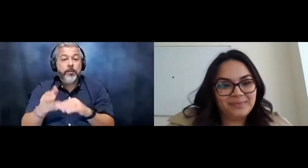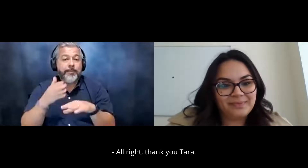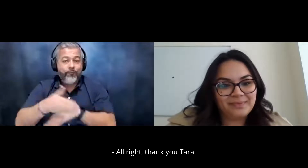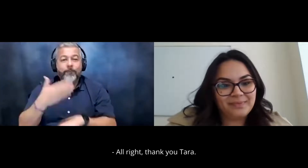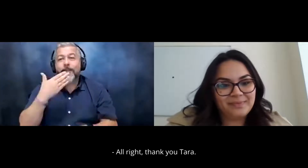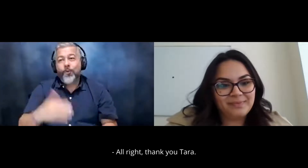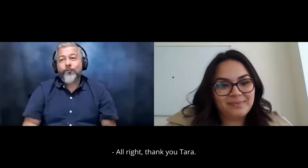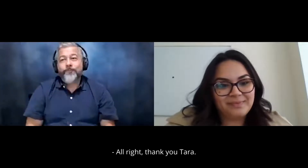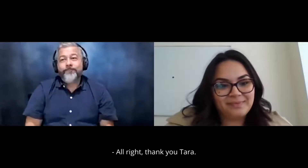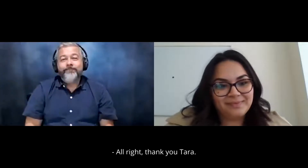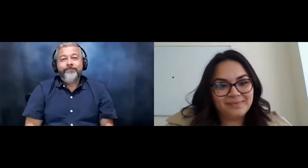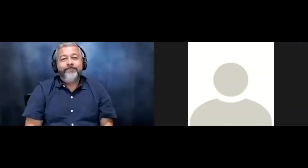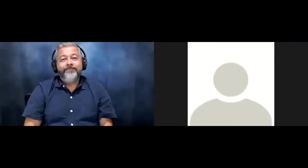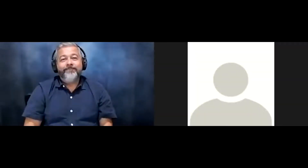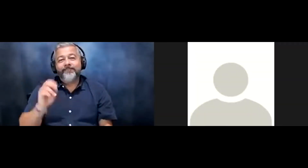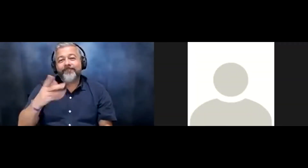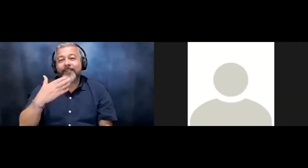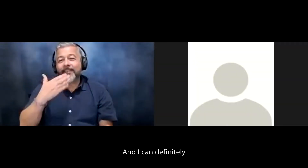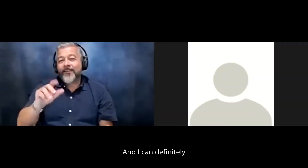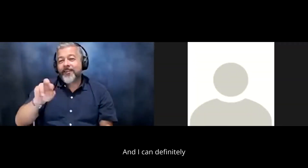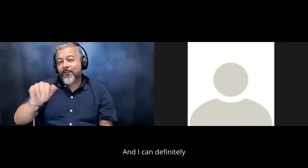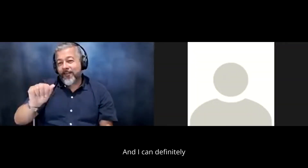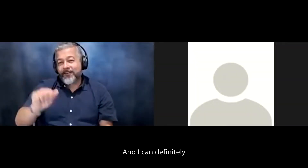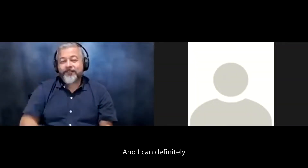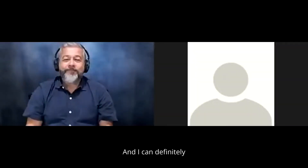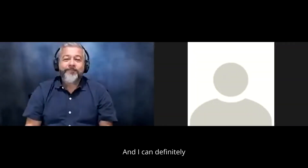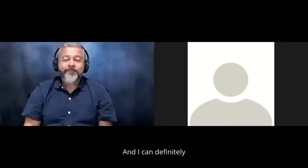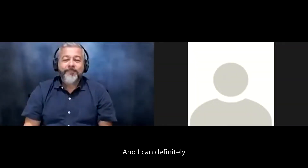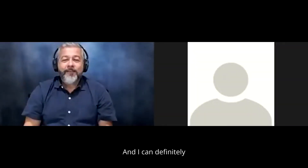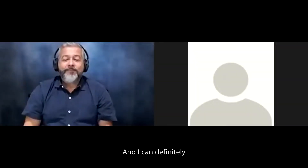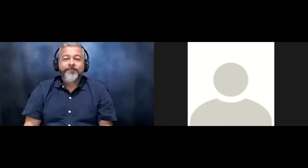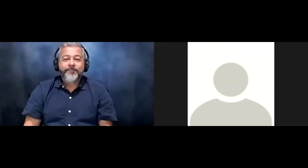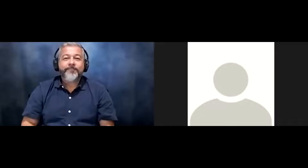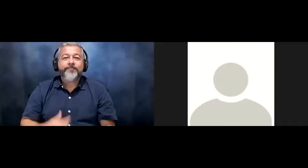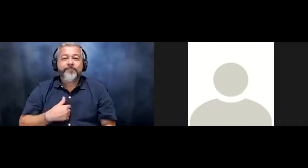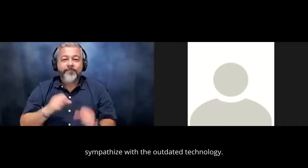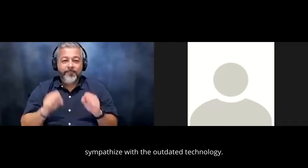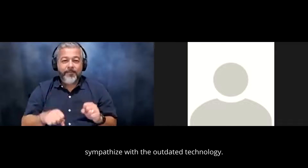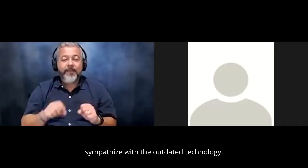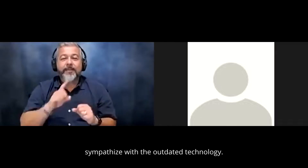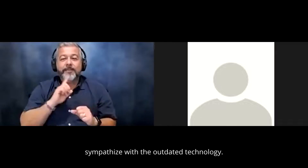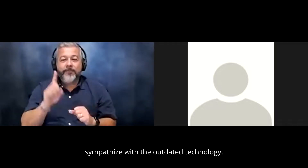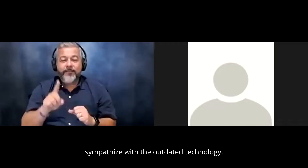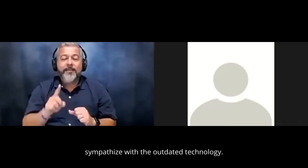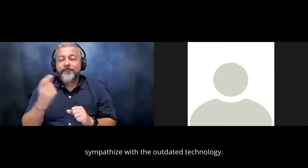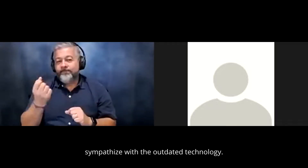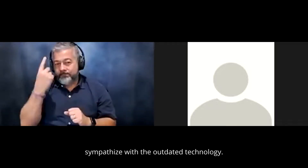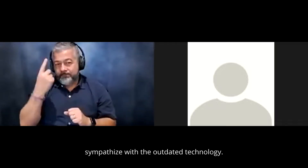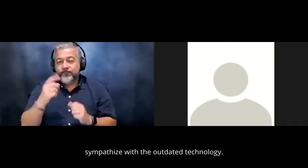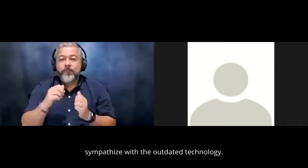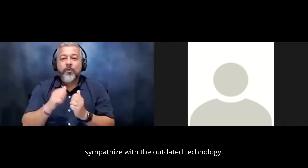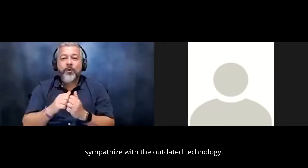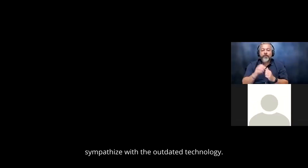All right, thank you, Tara. And I can definitely sympathize with the